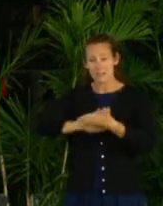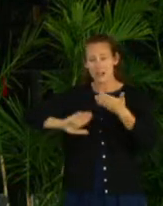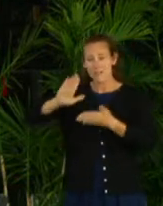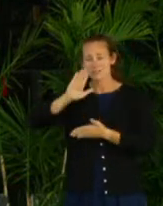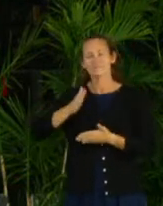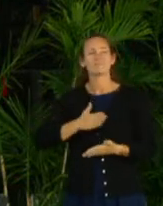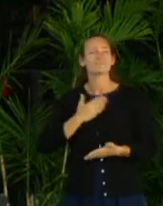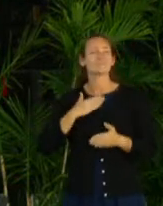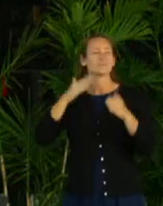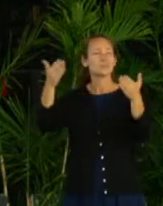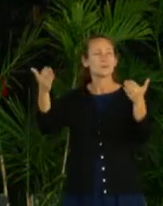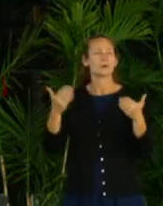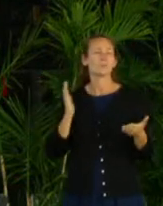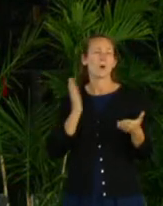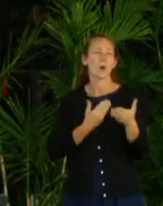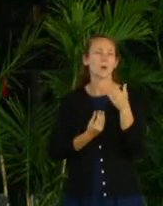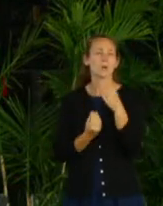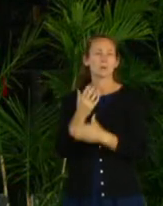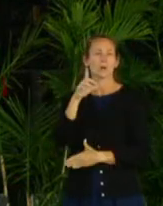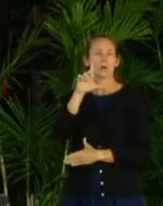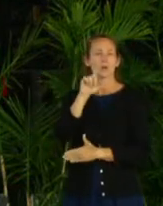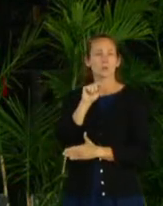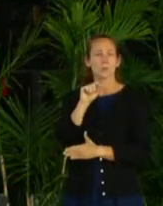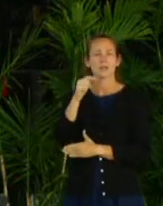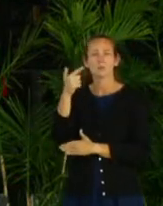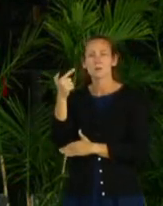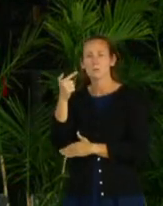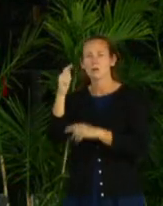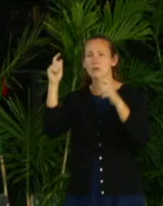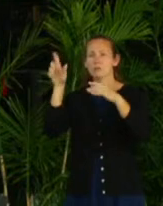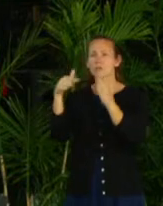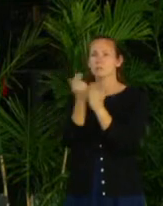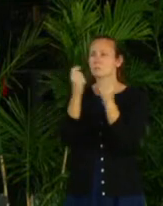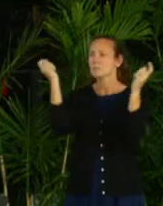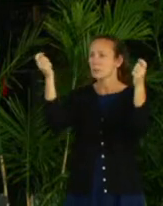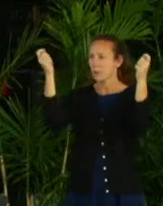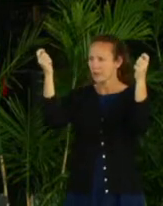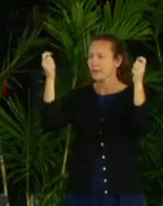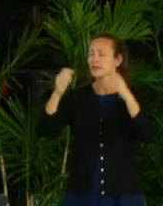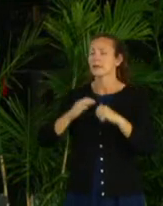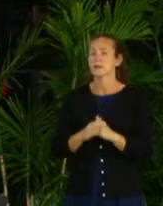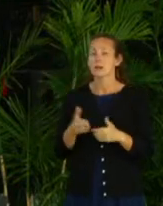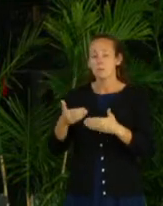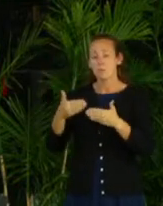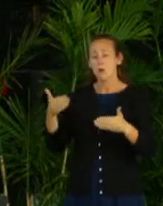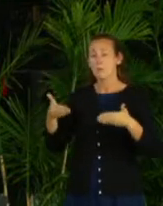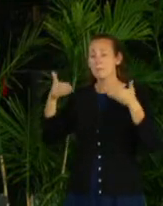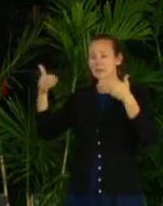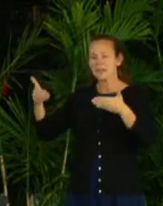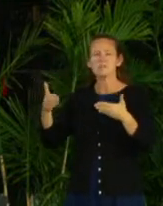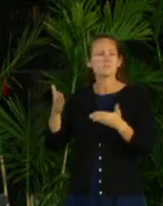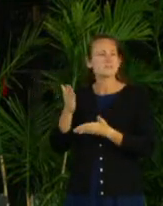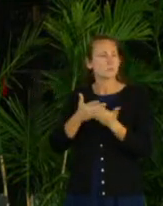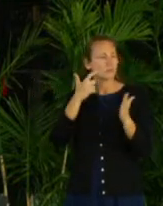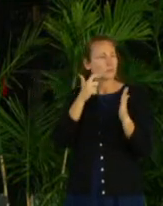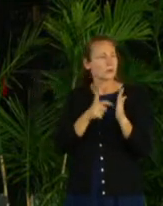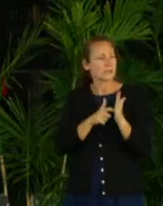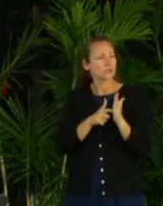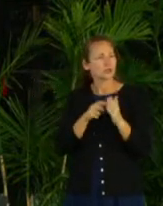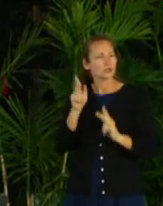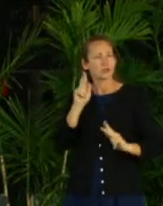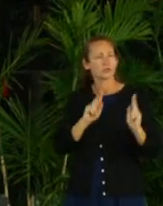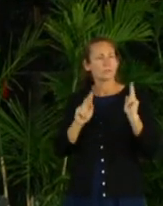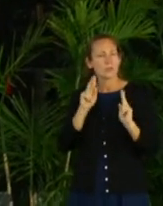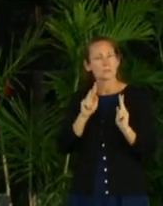pleased to welcome you to our spring 2021 commencement ceremony. Before we begin, let me offer some recognition to people who